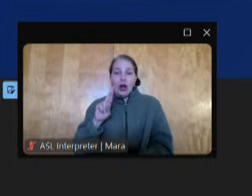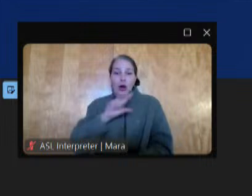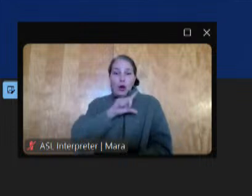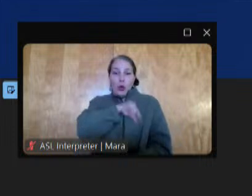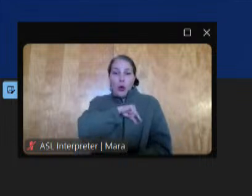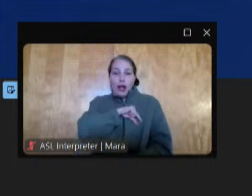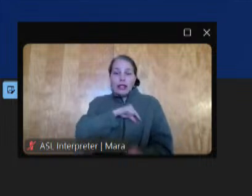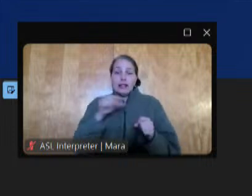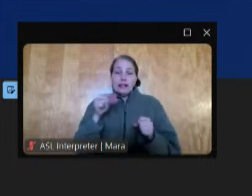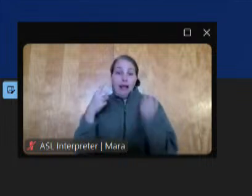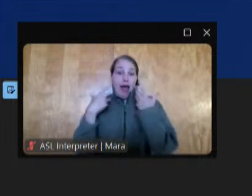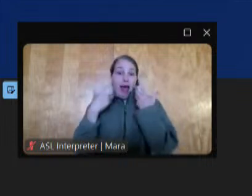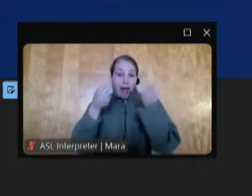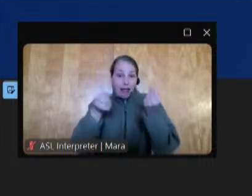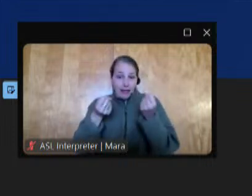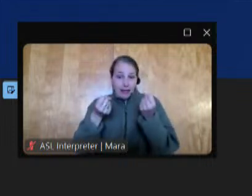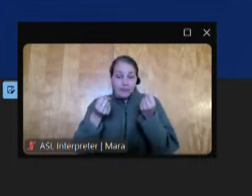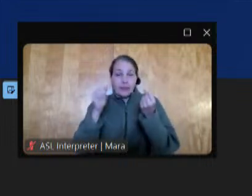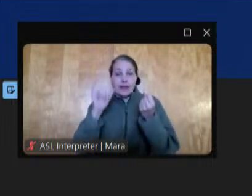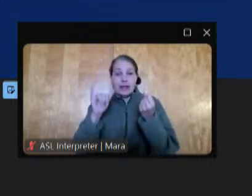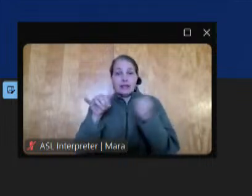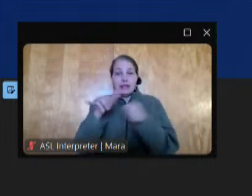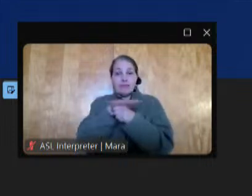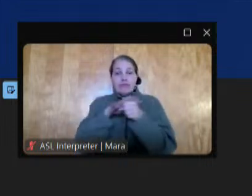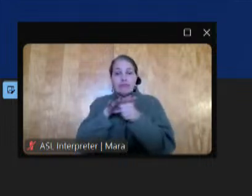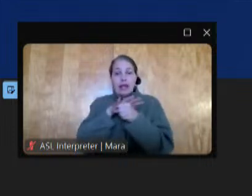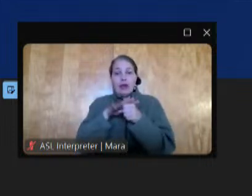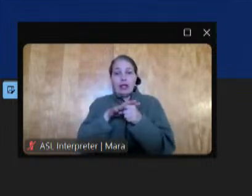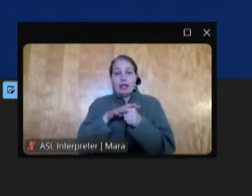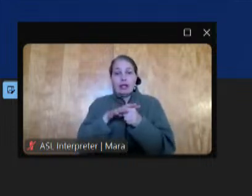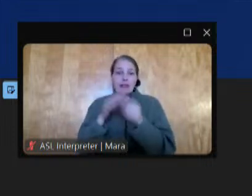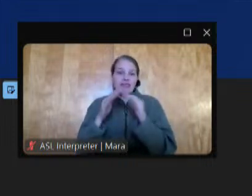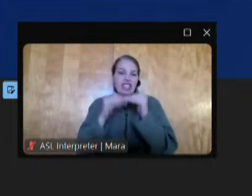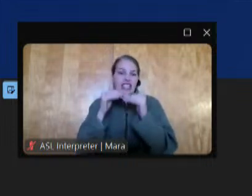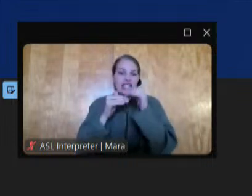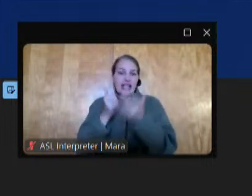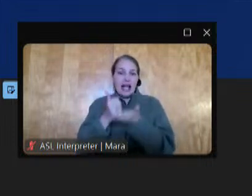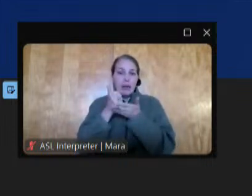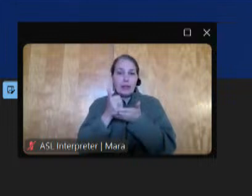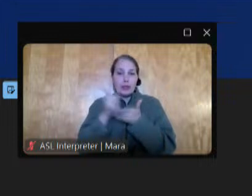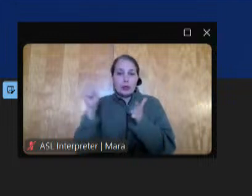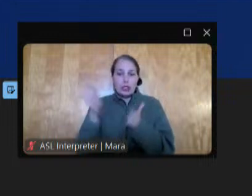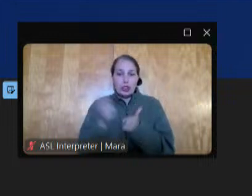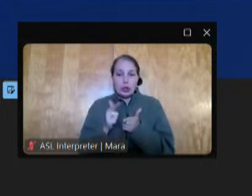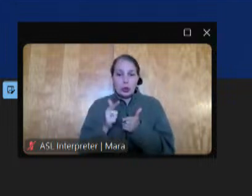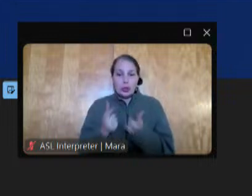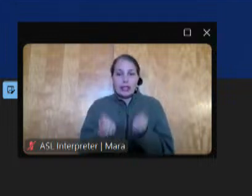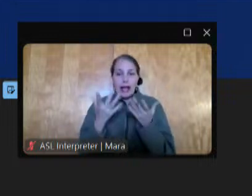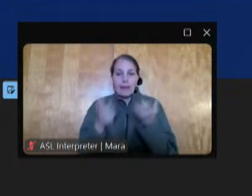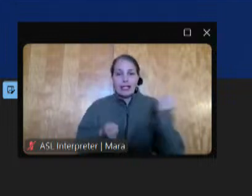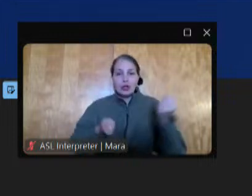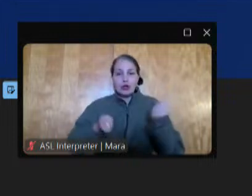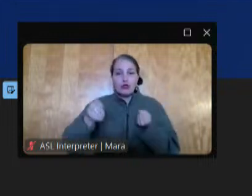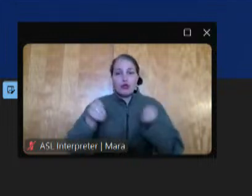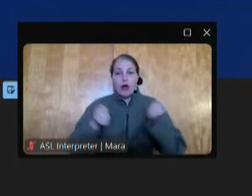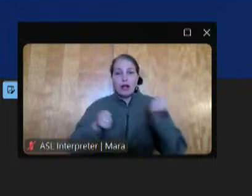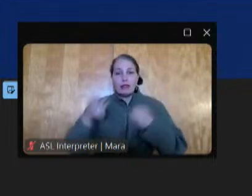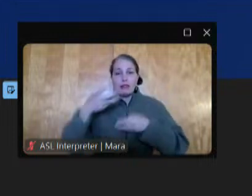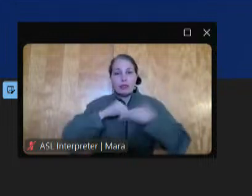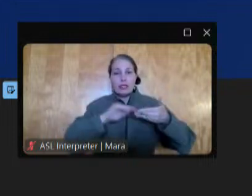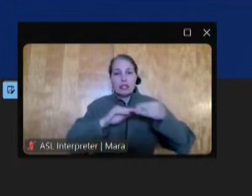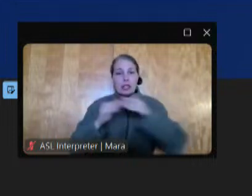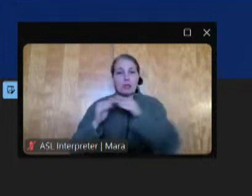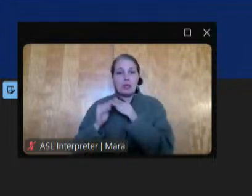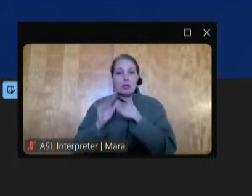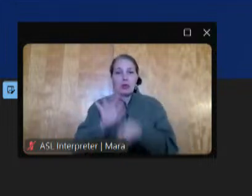And this facility has allowed us to reduce the number of trucks that have been in the community by about 300 to 400.